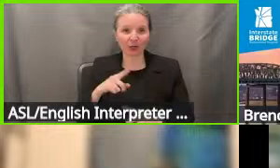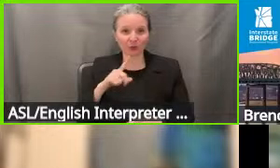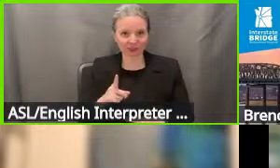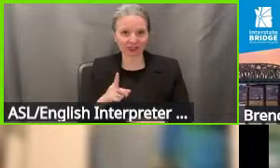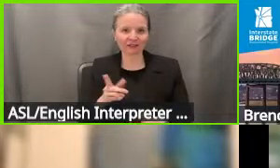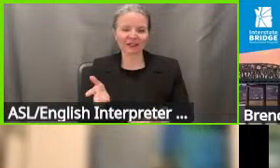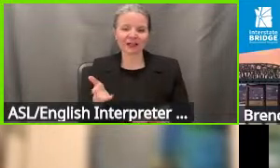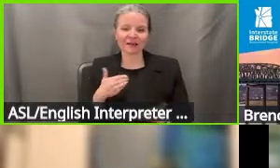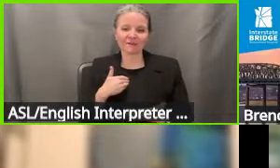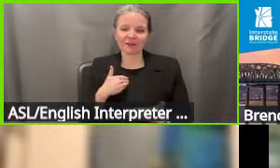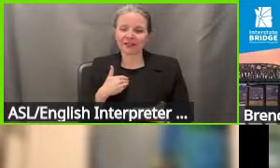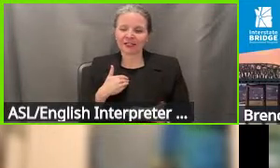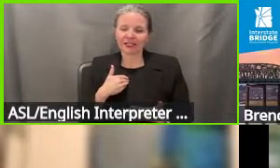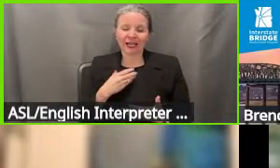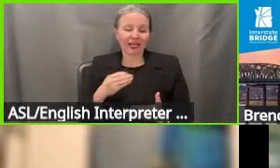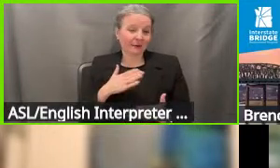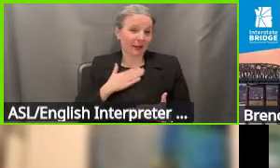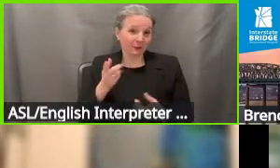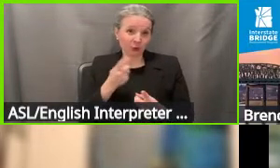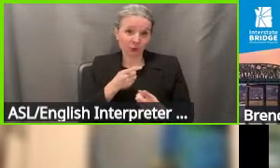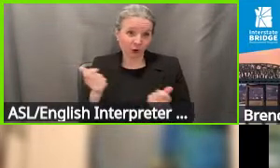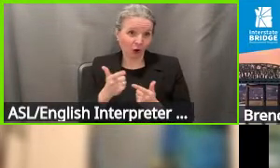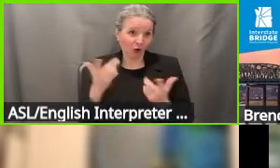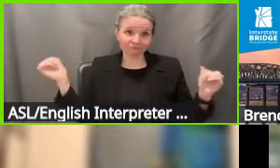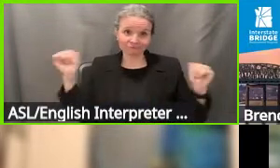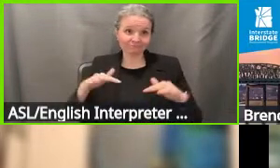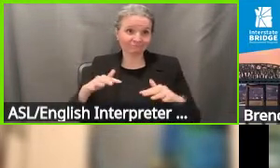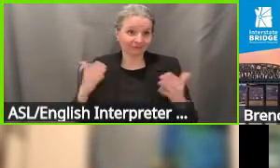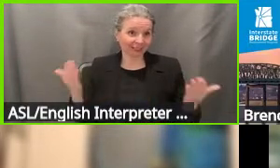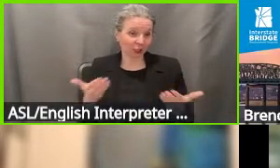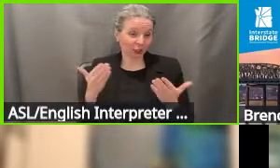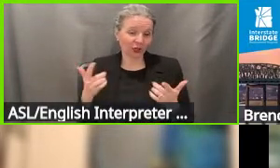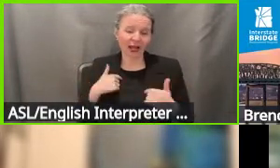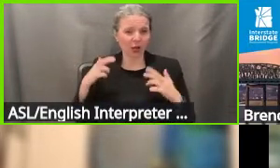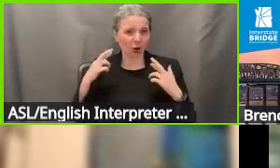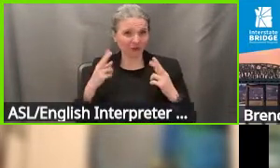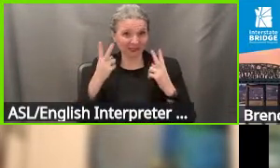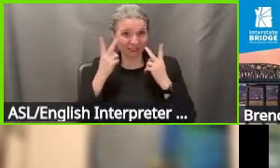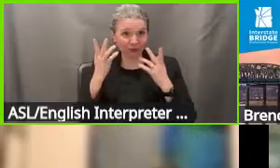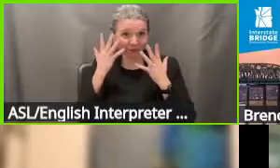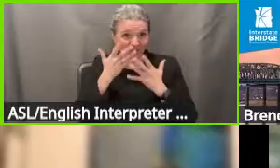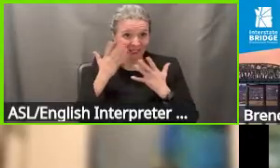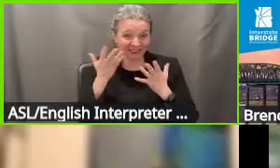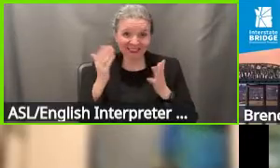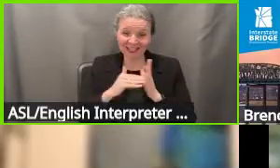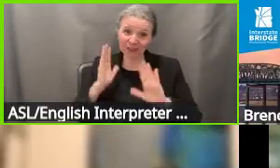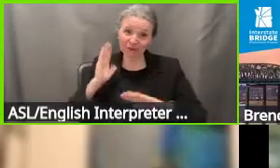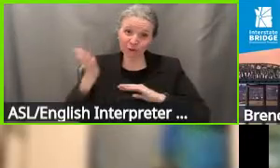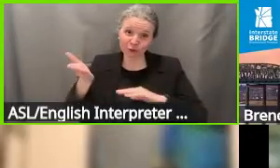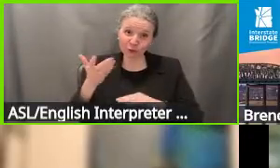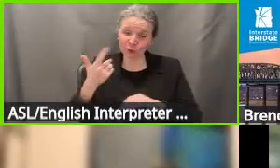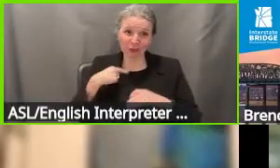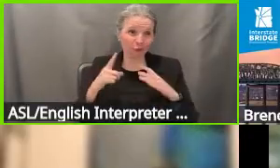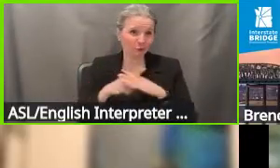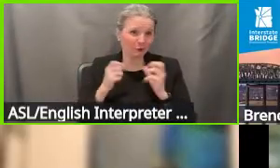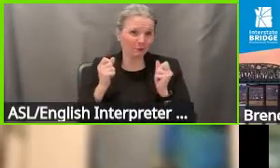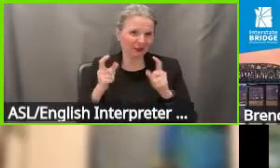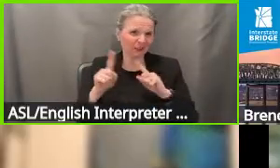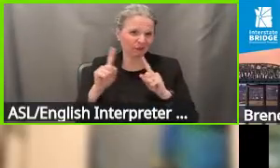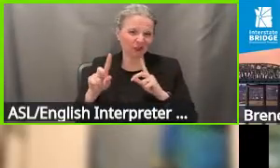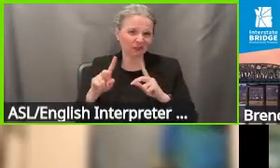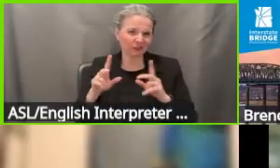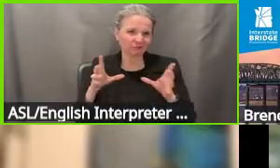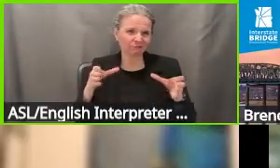have. And I'm glad you were all here. I hope to see your faces in the future too. We show up at many different forums.